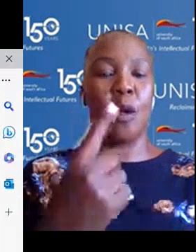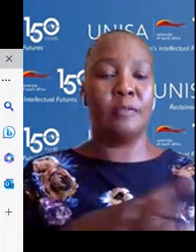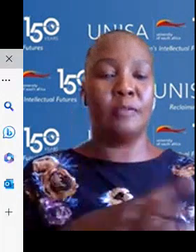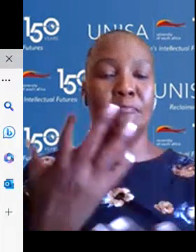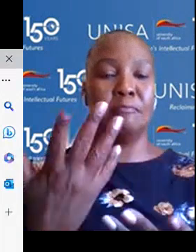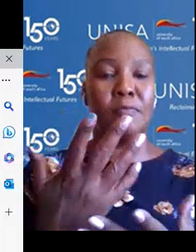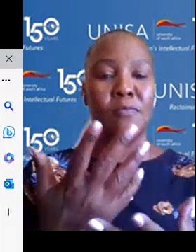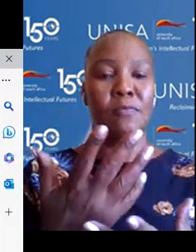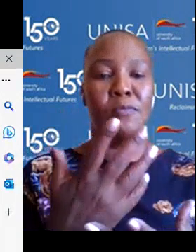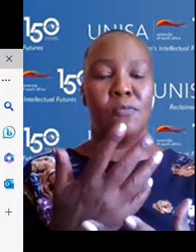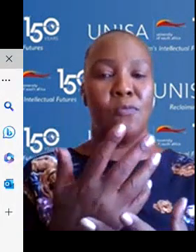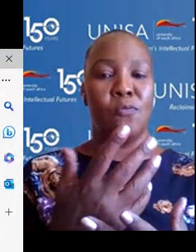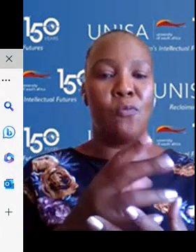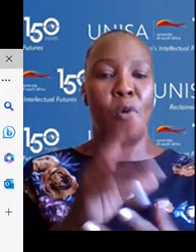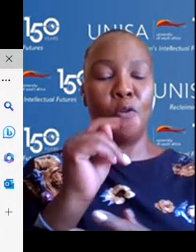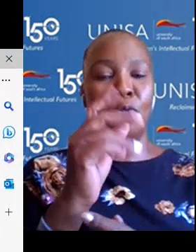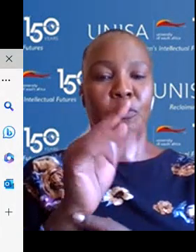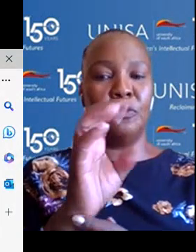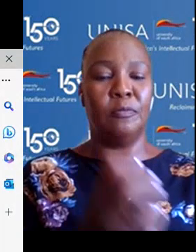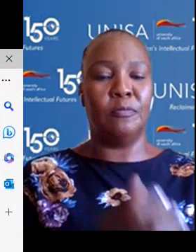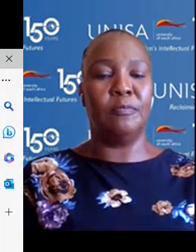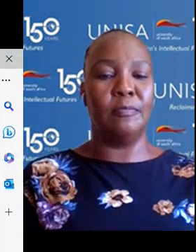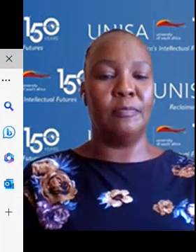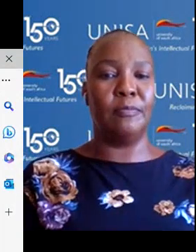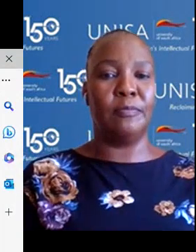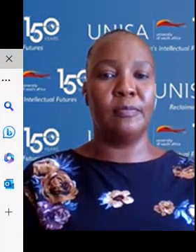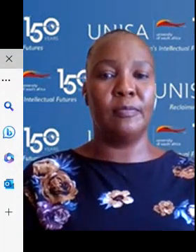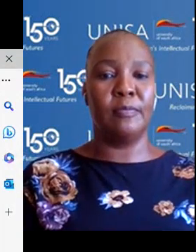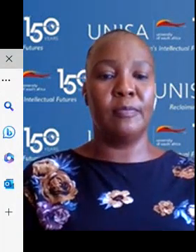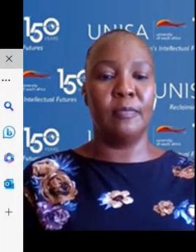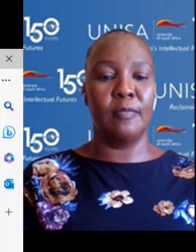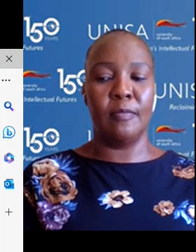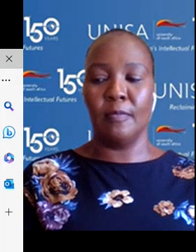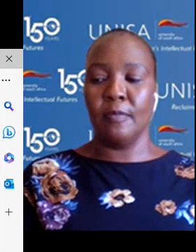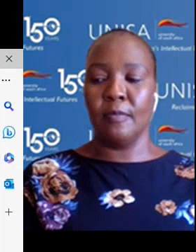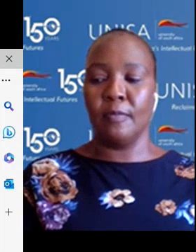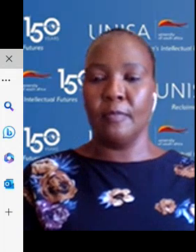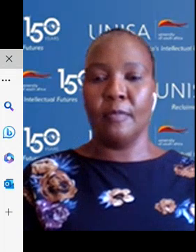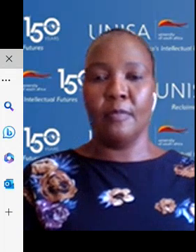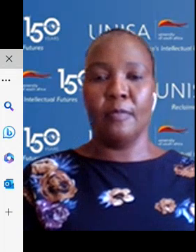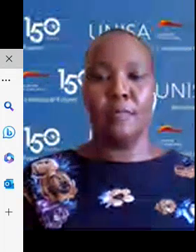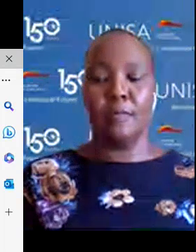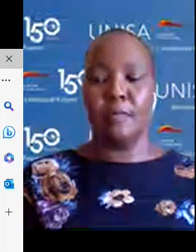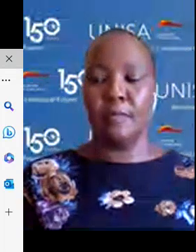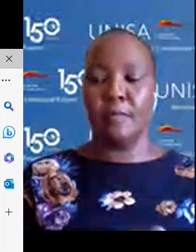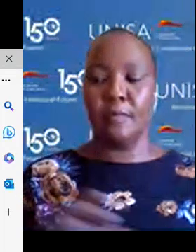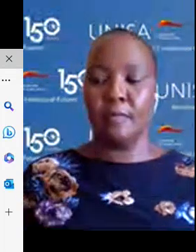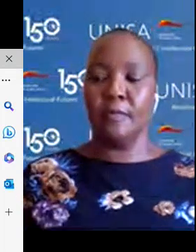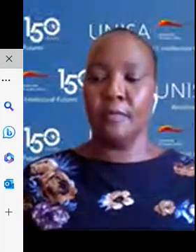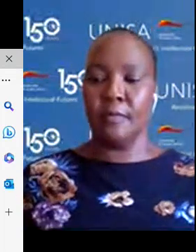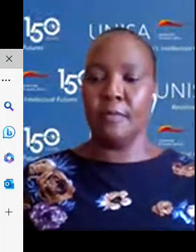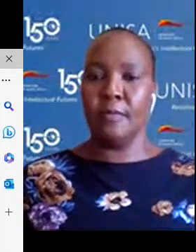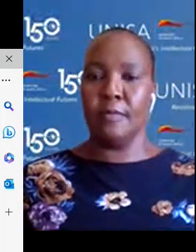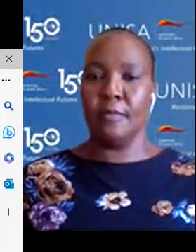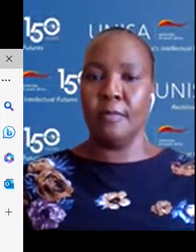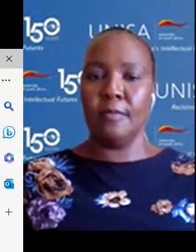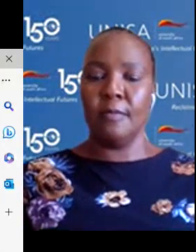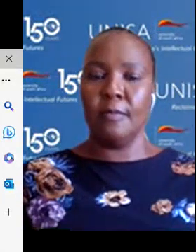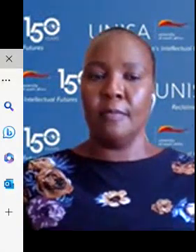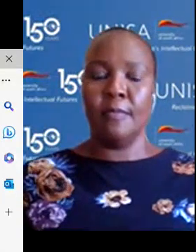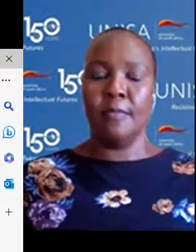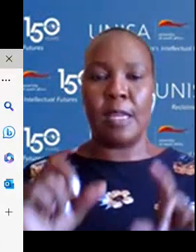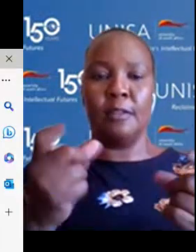going to be just a quick introduction to OneNote, and then we're going to do a activity on OneNote as well. And with that activity,